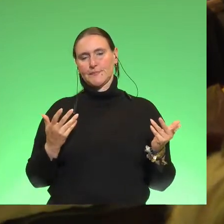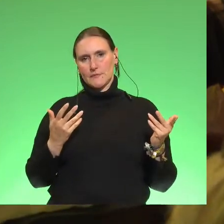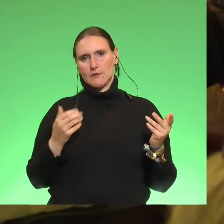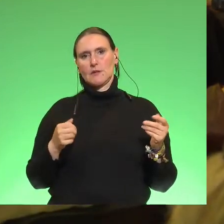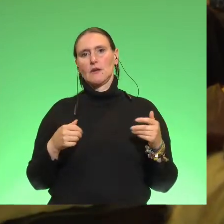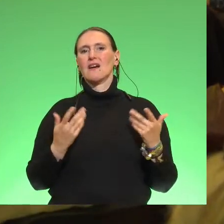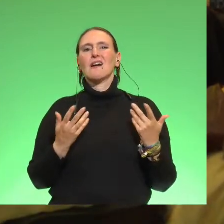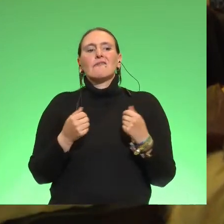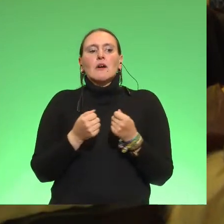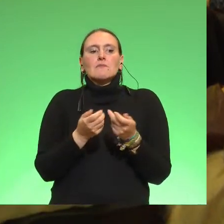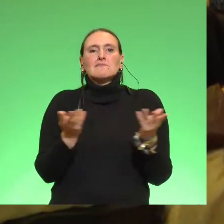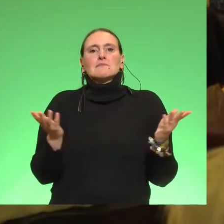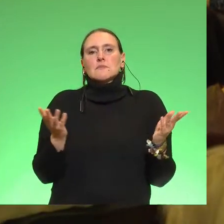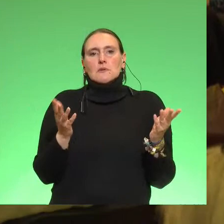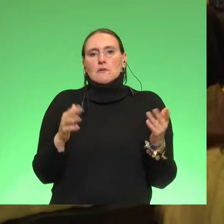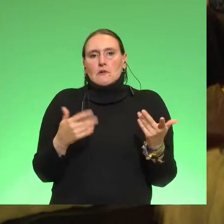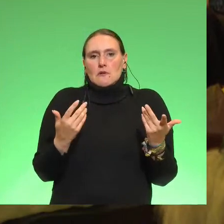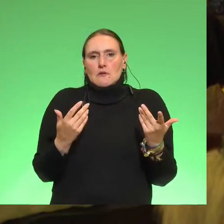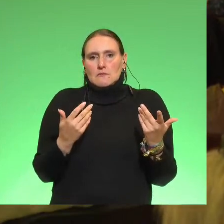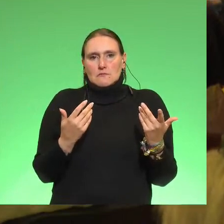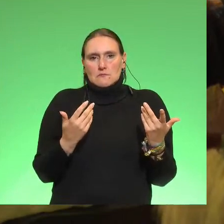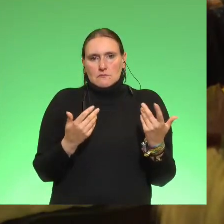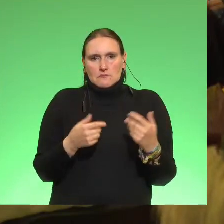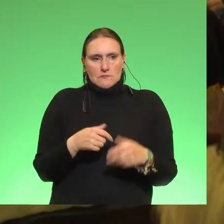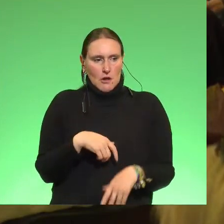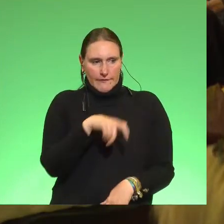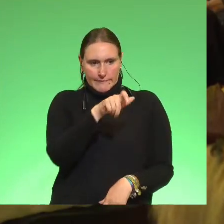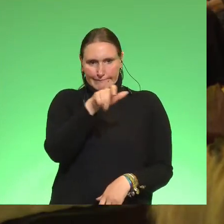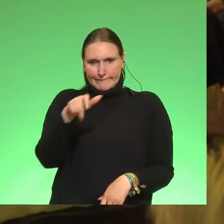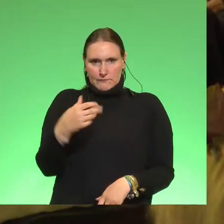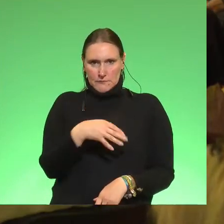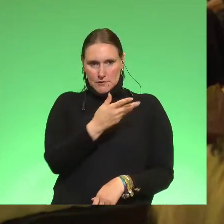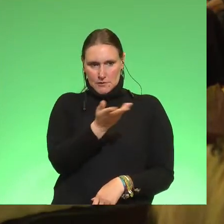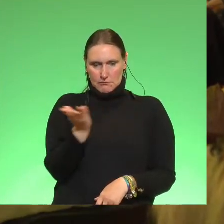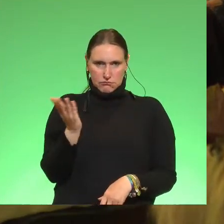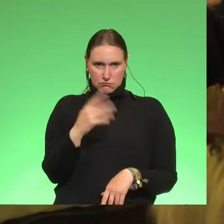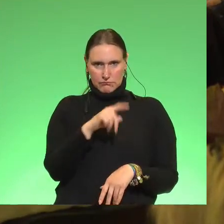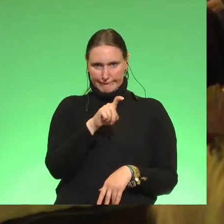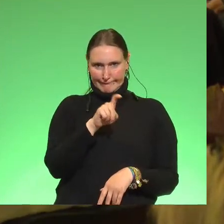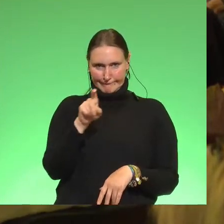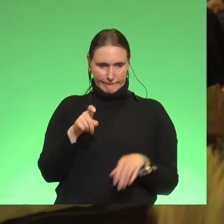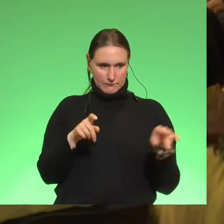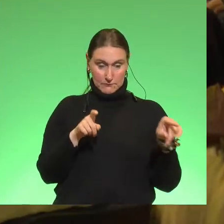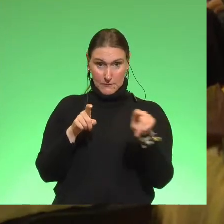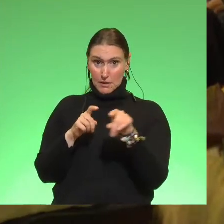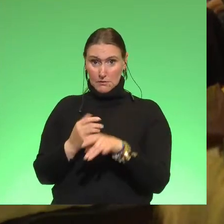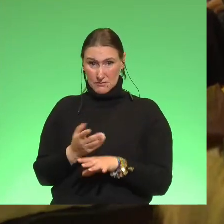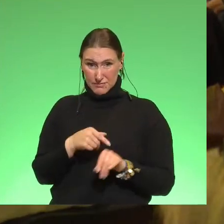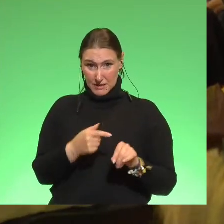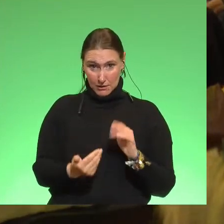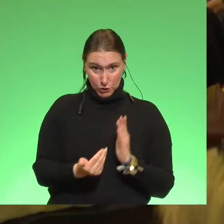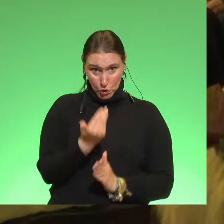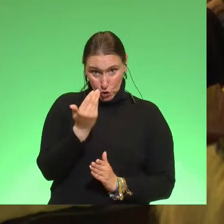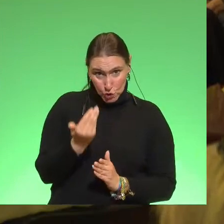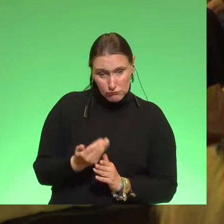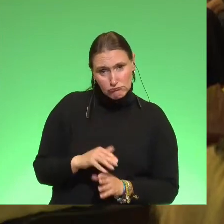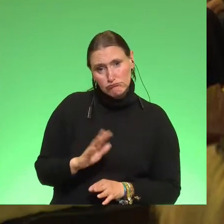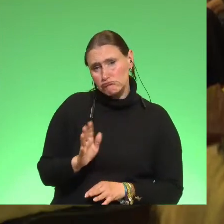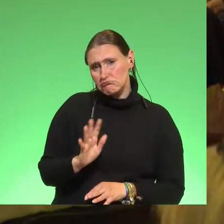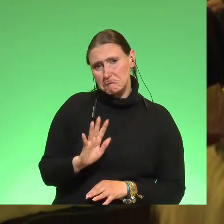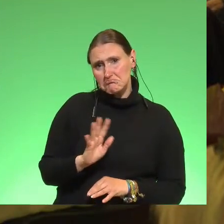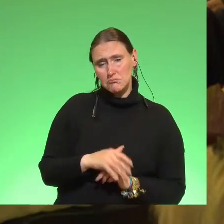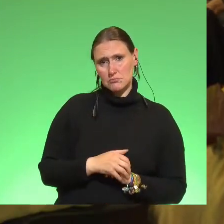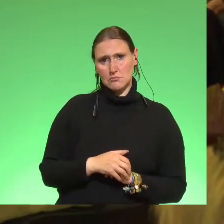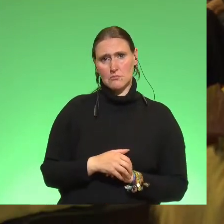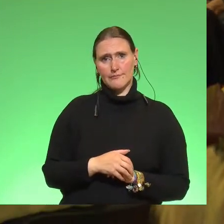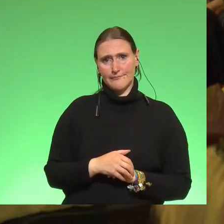whoever, And I think that's maybe the big difference, and it's not new. It's been tried